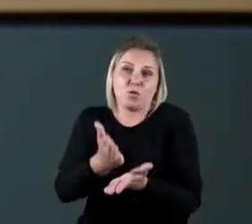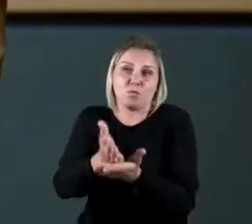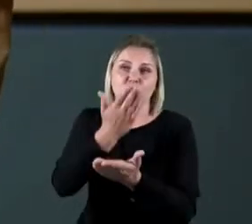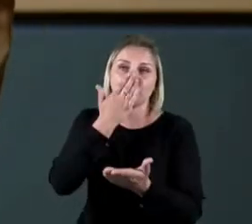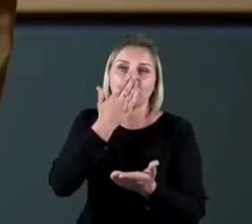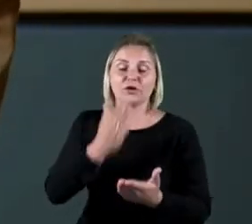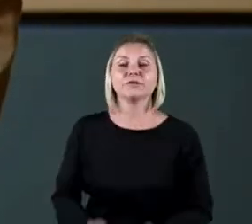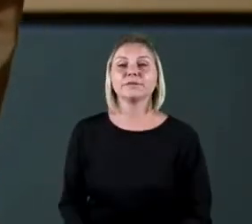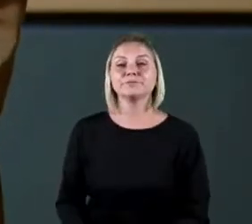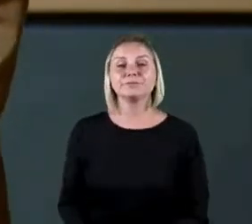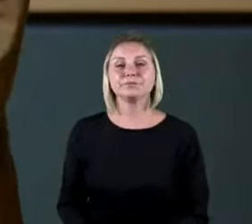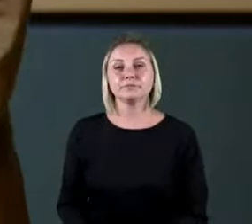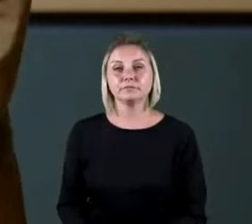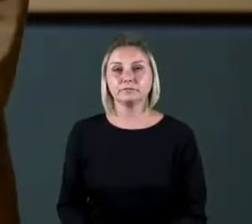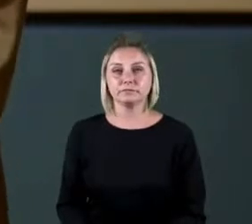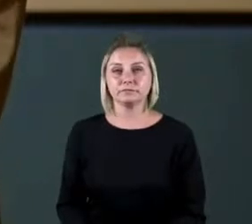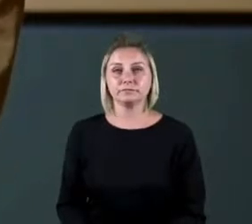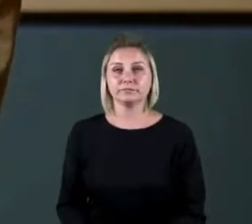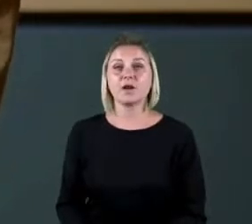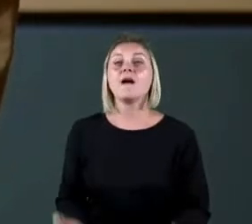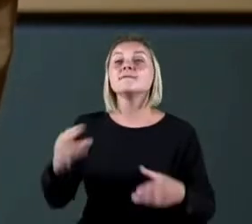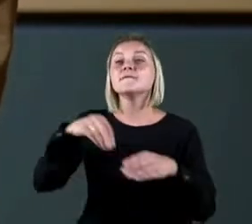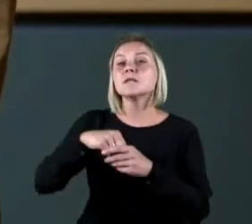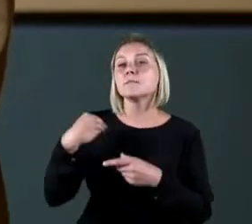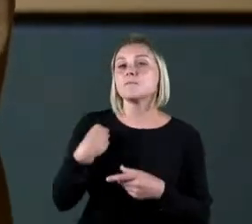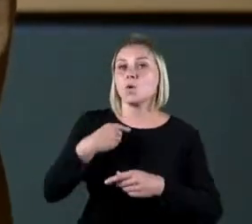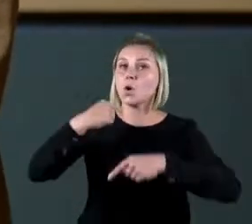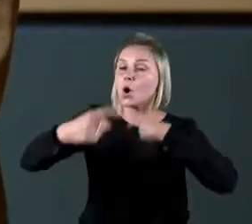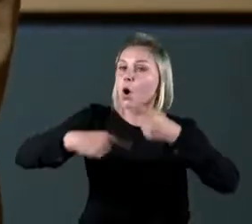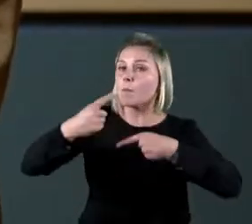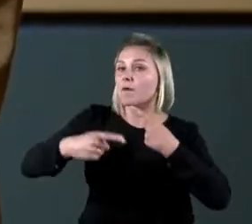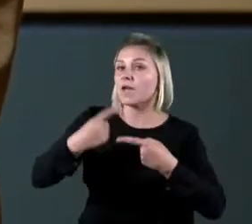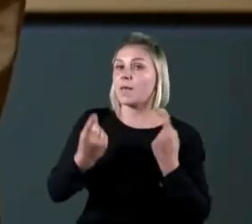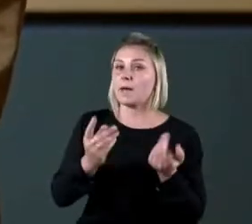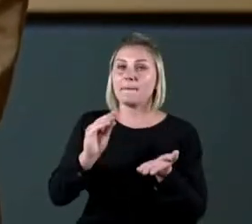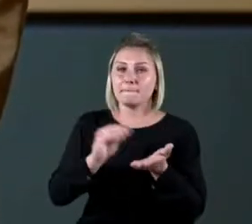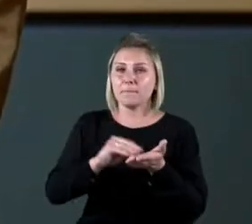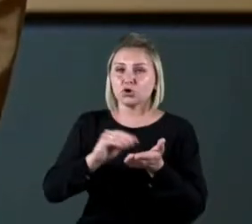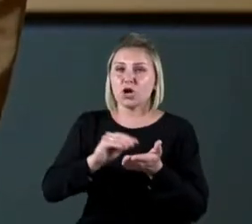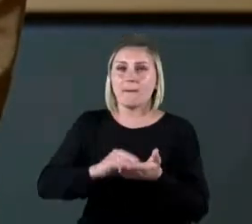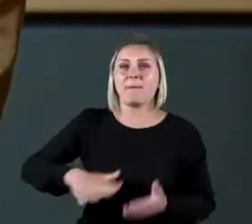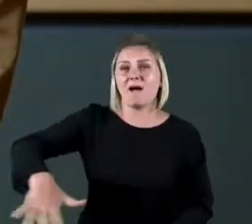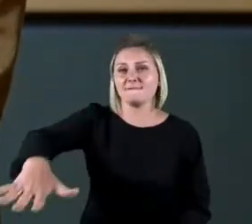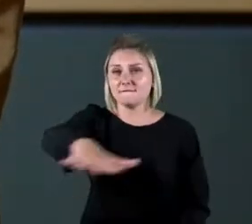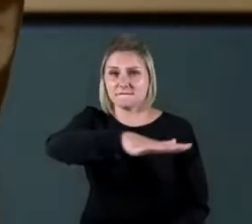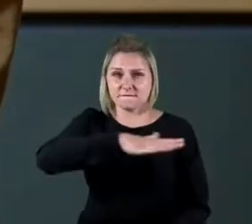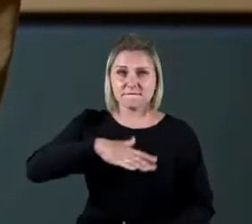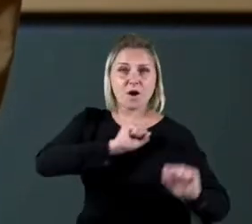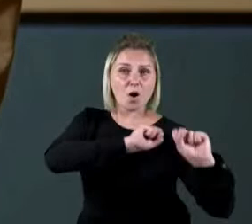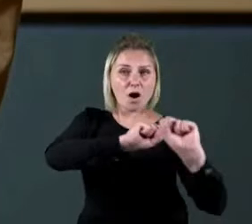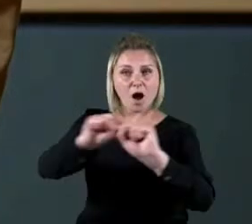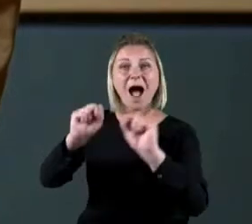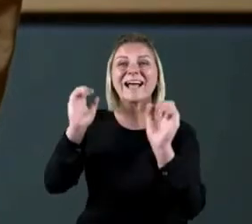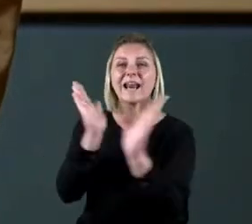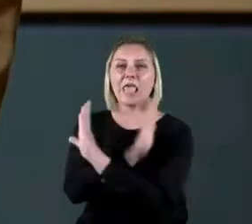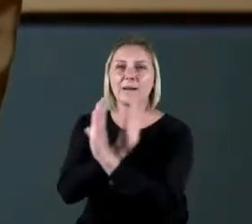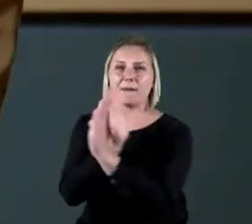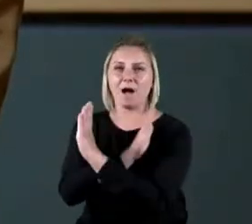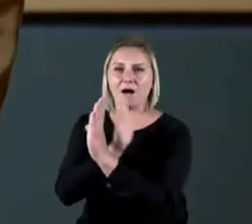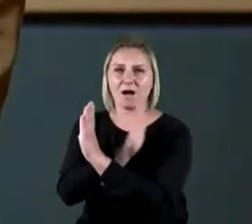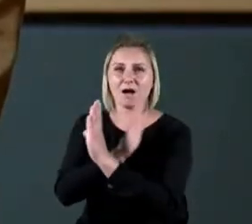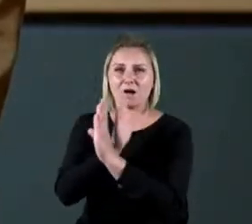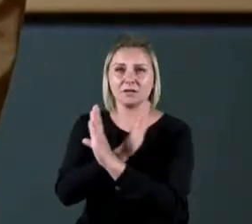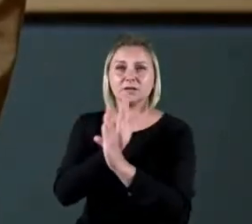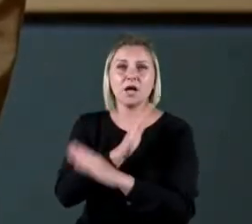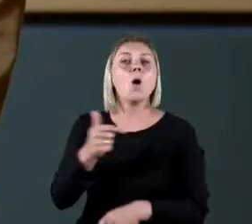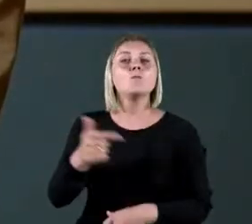spoken a lot about the need for climate resilient infrastructure and how that must consider persons with disabilities. We must do it to